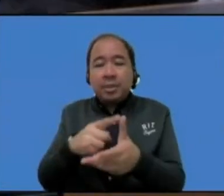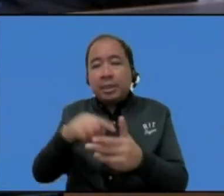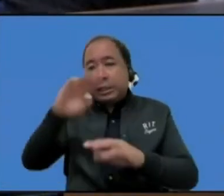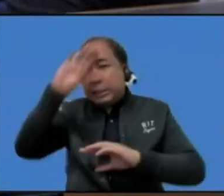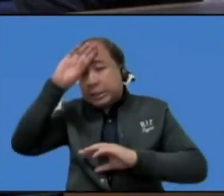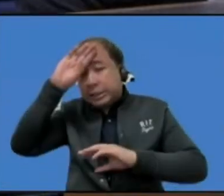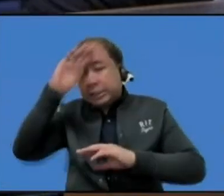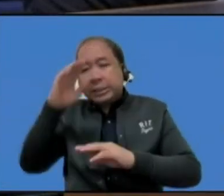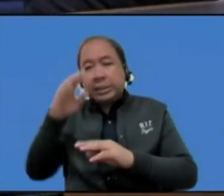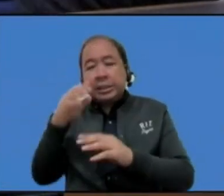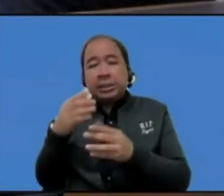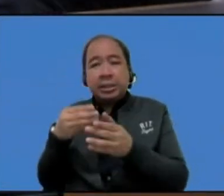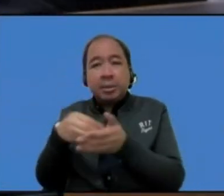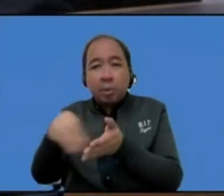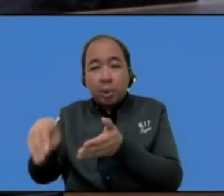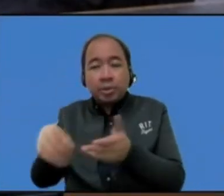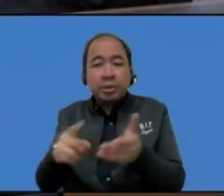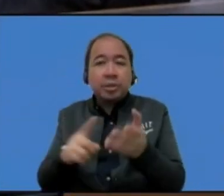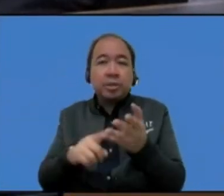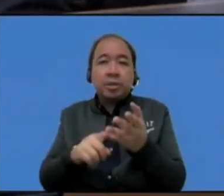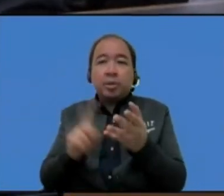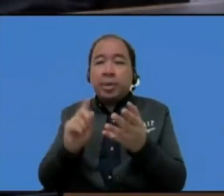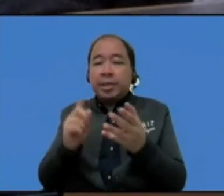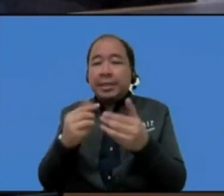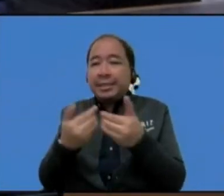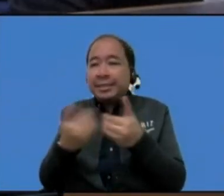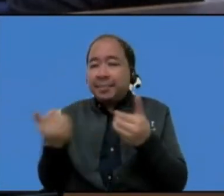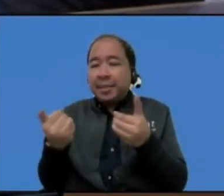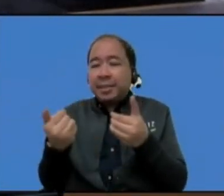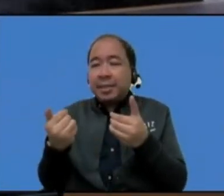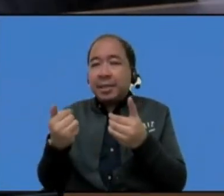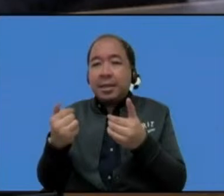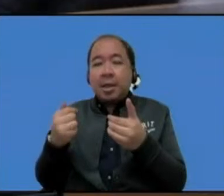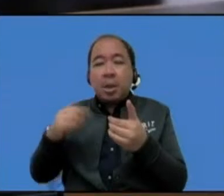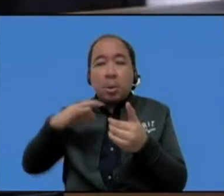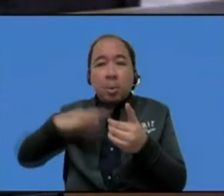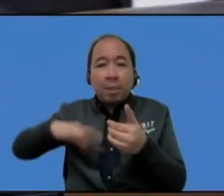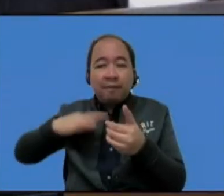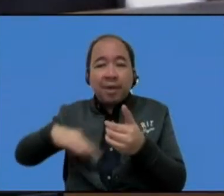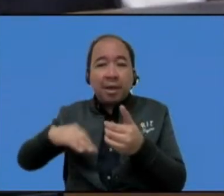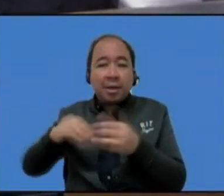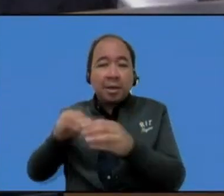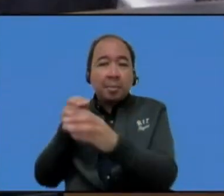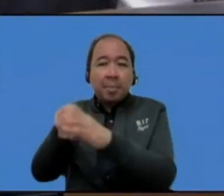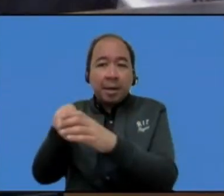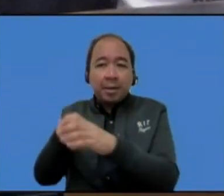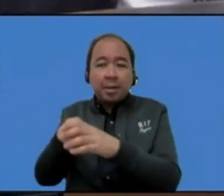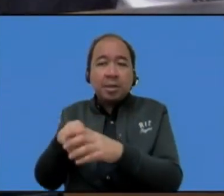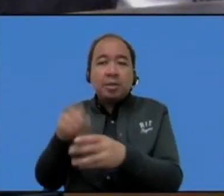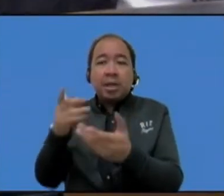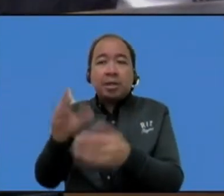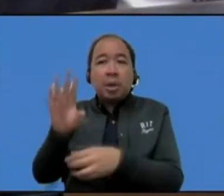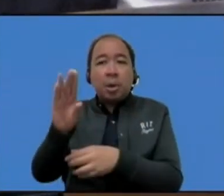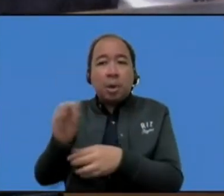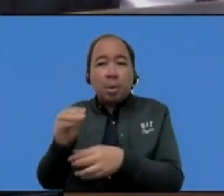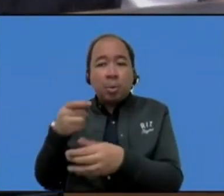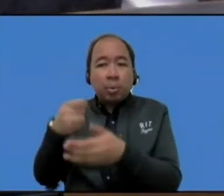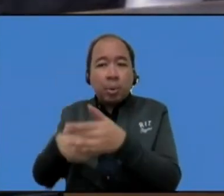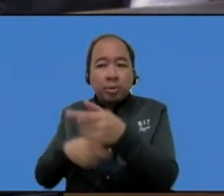establishing a separate expatriate welfare bank where a low-cost fund is available for the